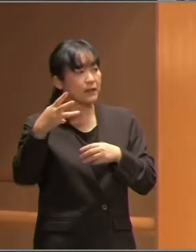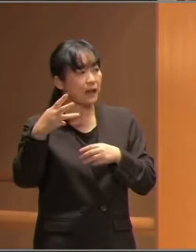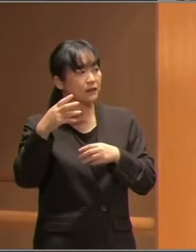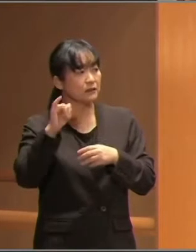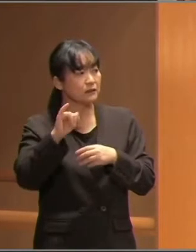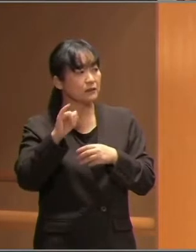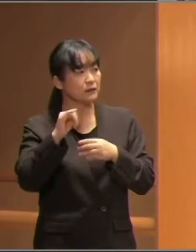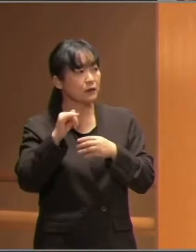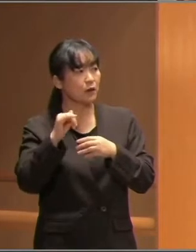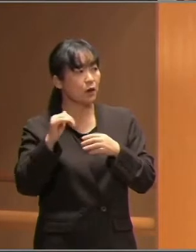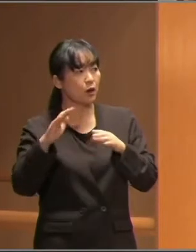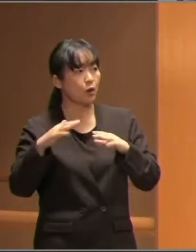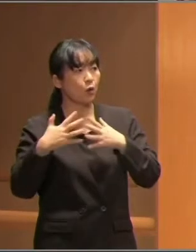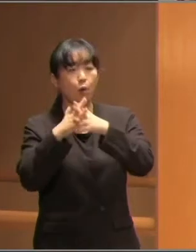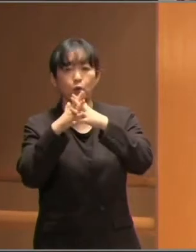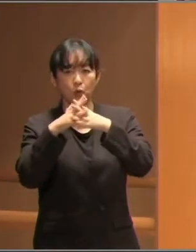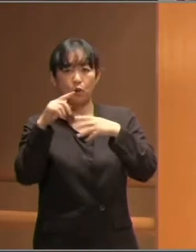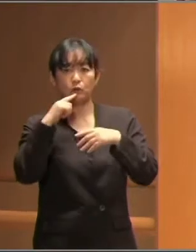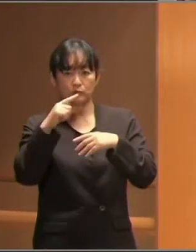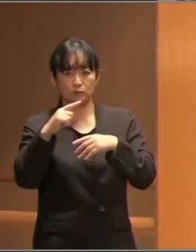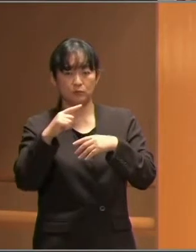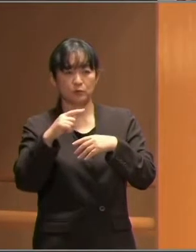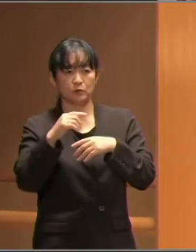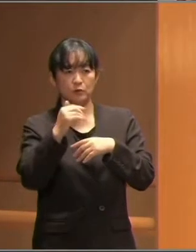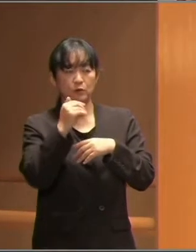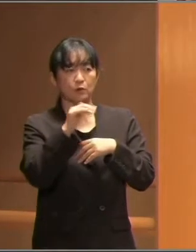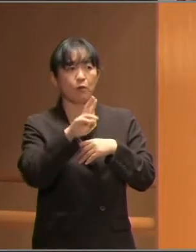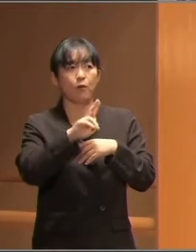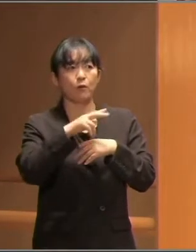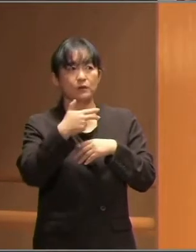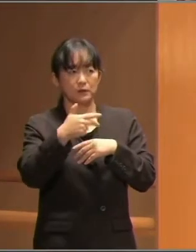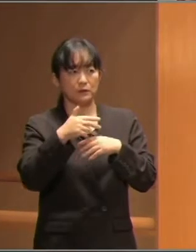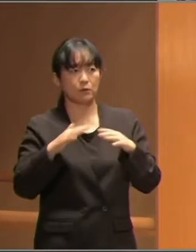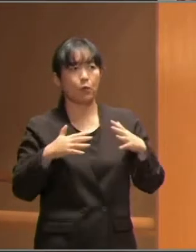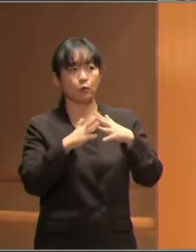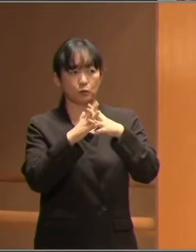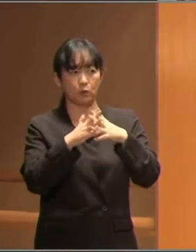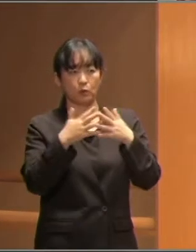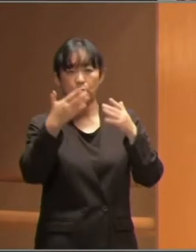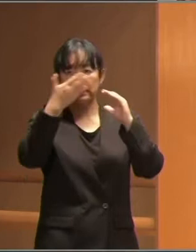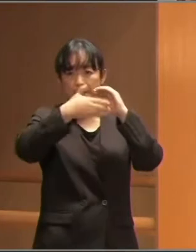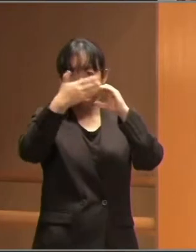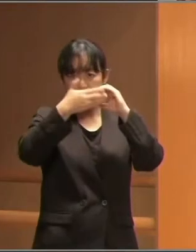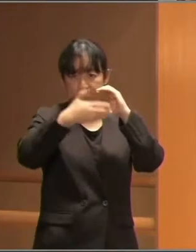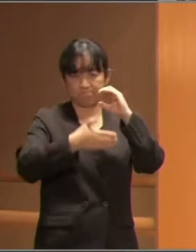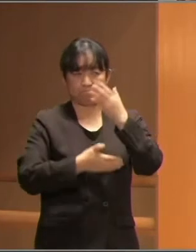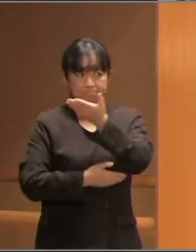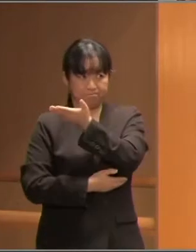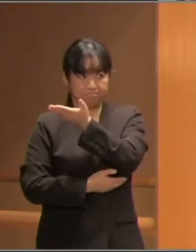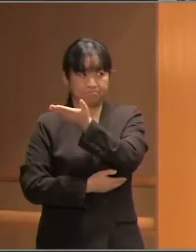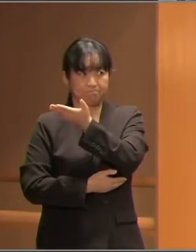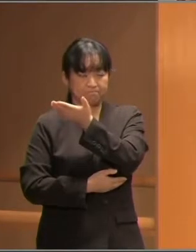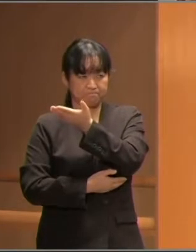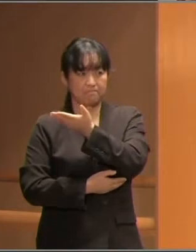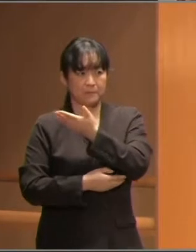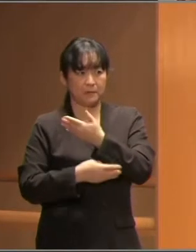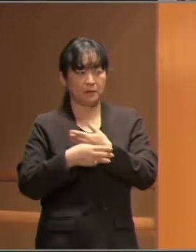shows high-order structure of polypropylene PA11 alloy.